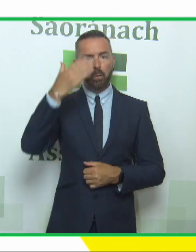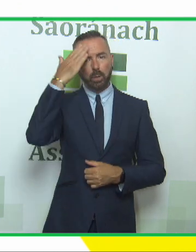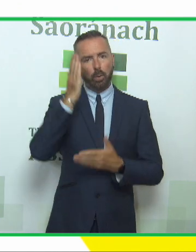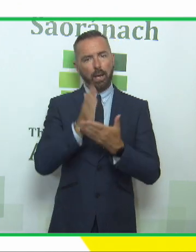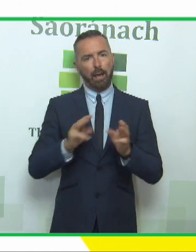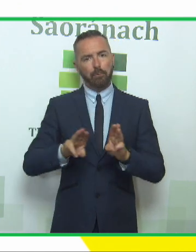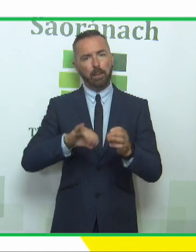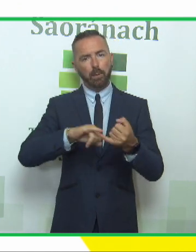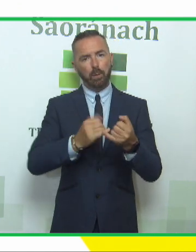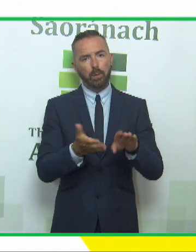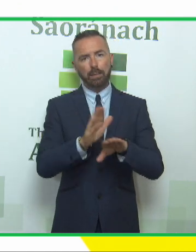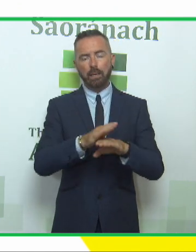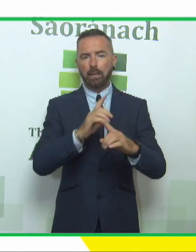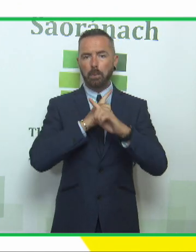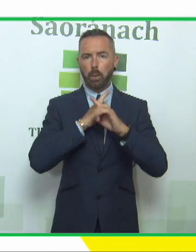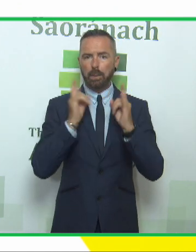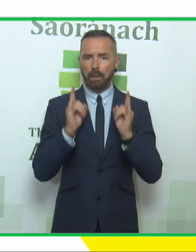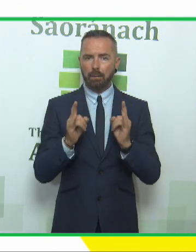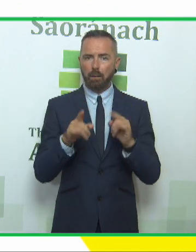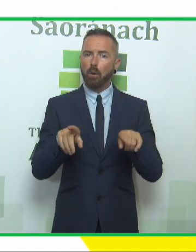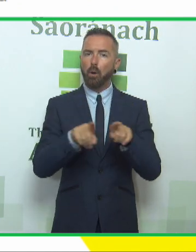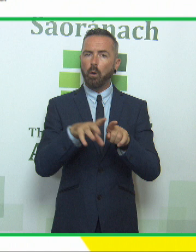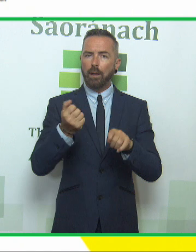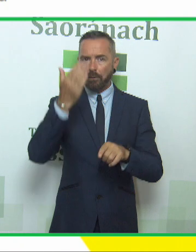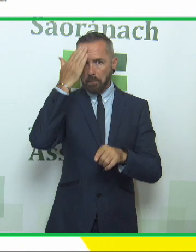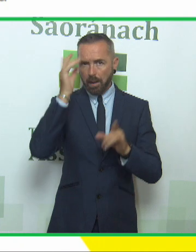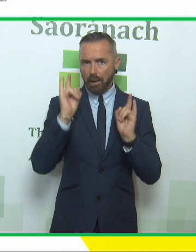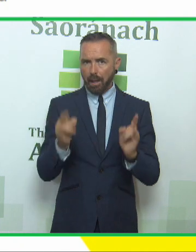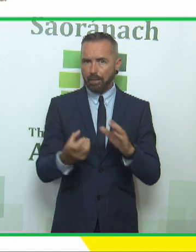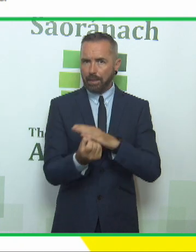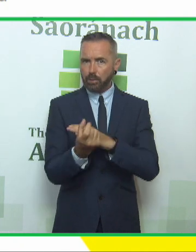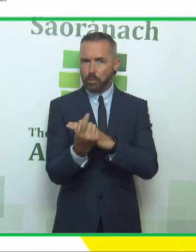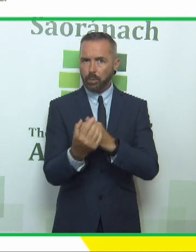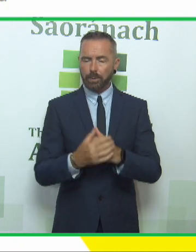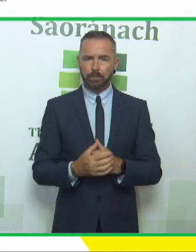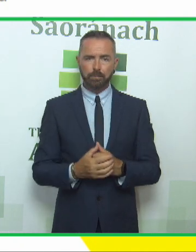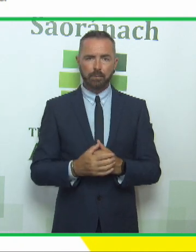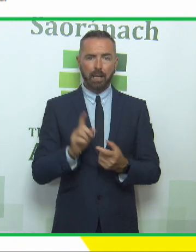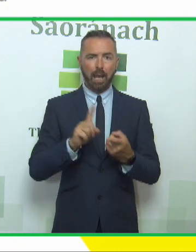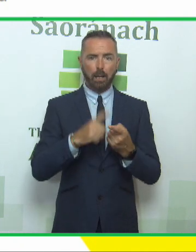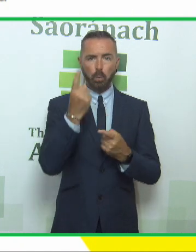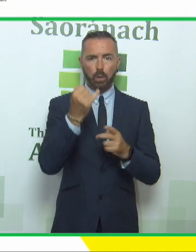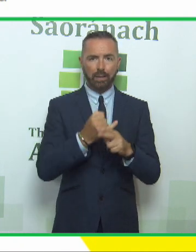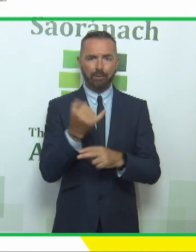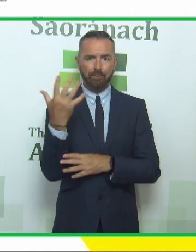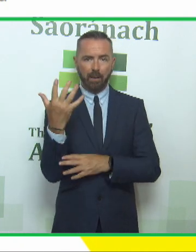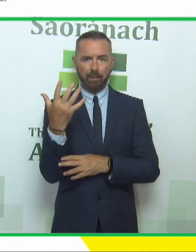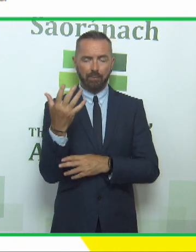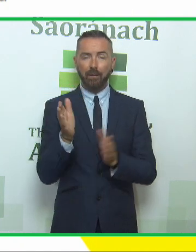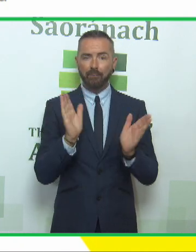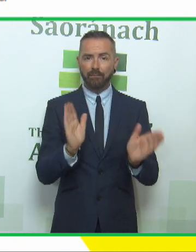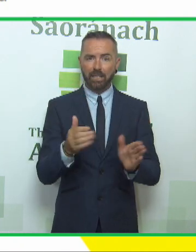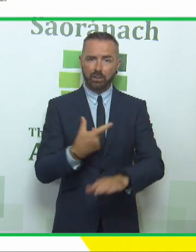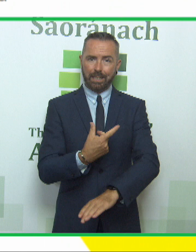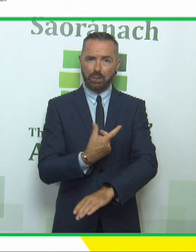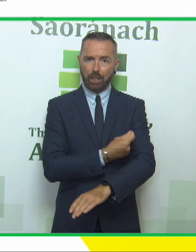died of a poisoning death had a mental health issue. We also see that 1 in 5 had ever injected. Now, this is significant